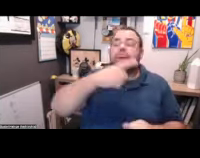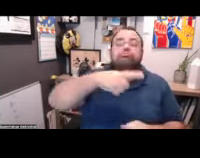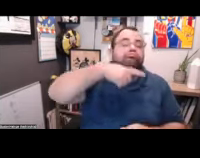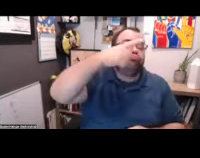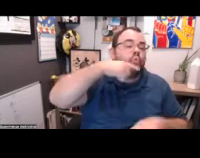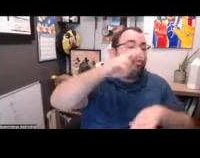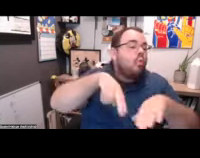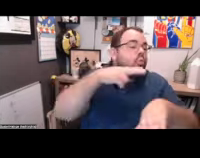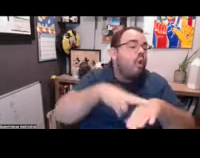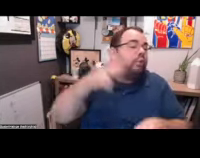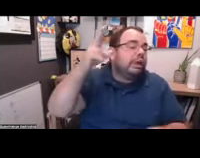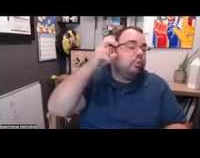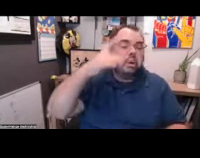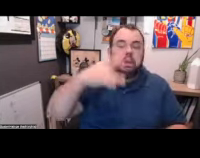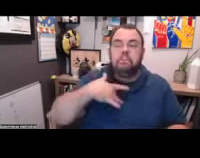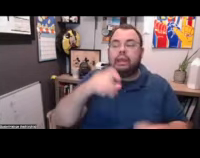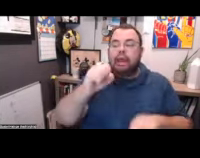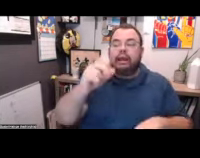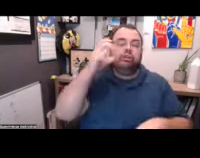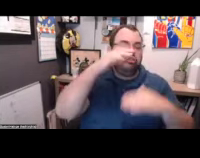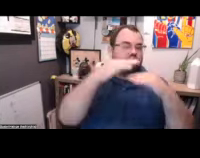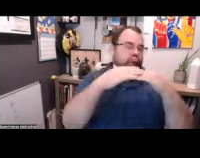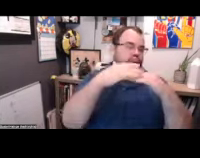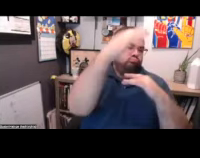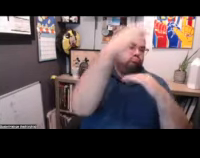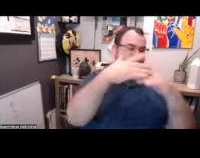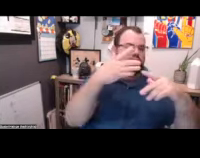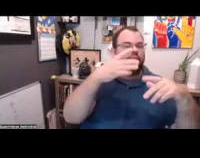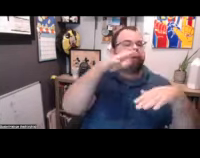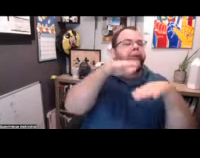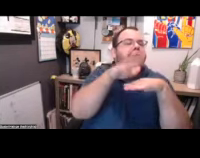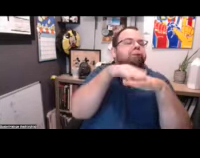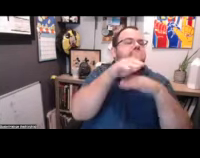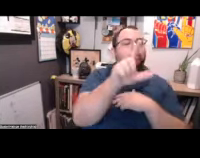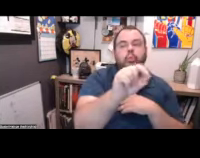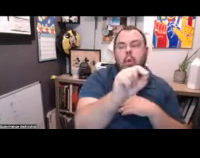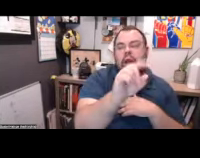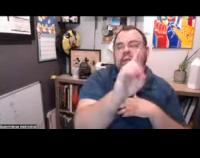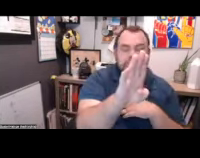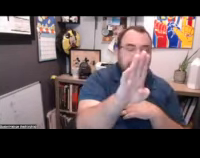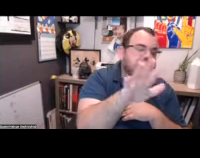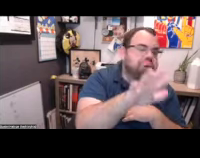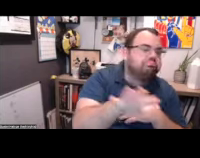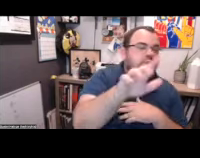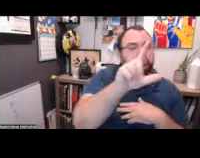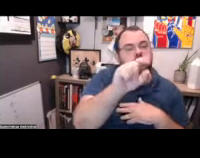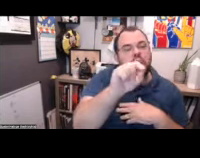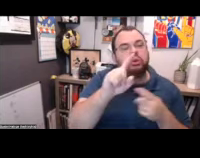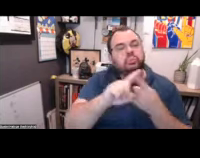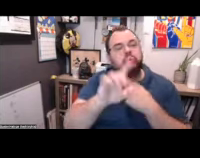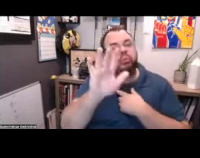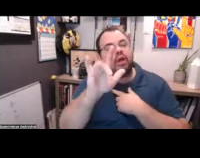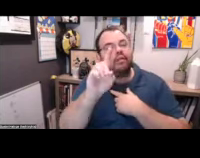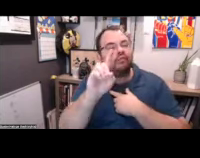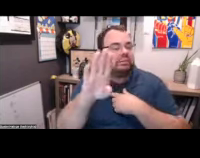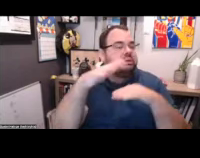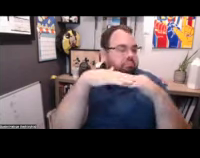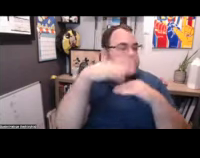So most hearing people, the average, I would say, hear between 20 decibels